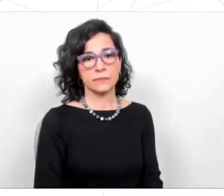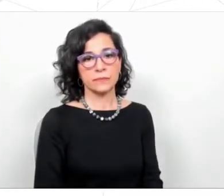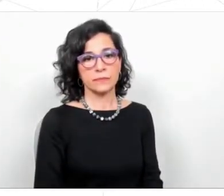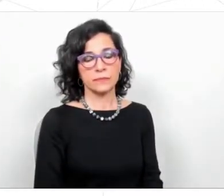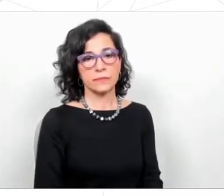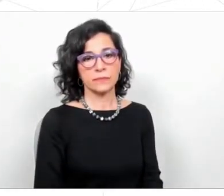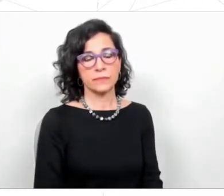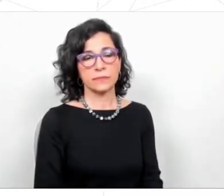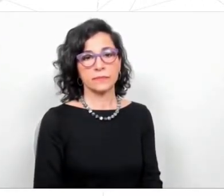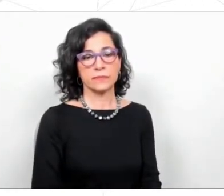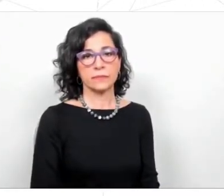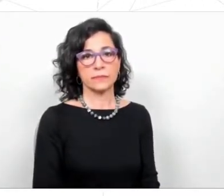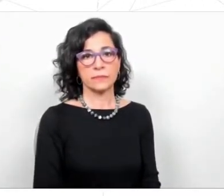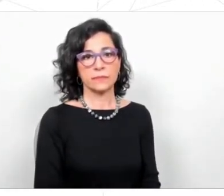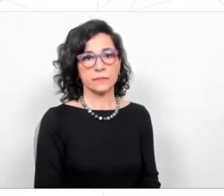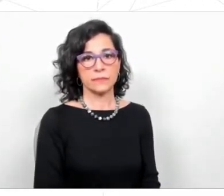There we go.